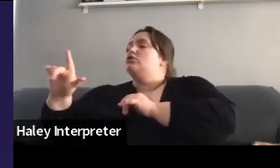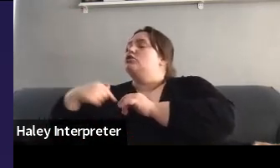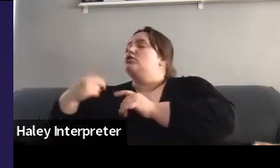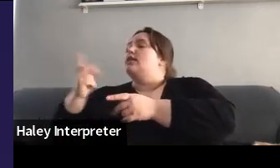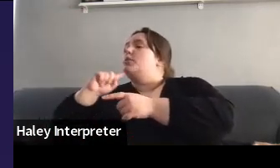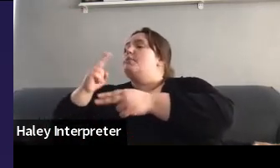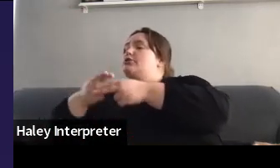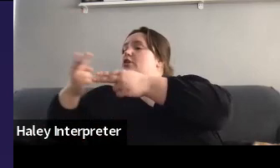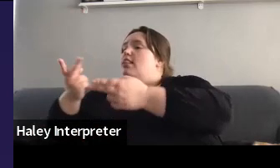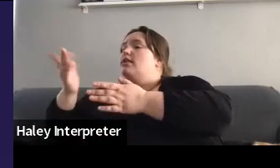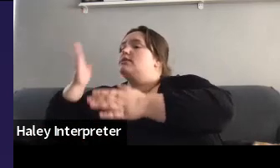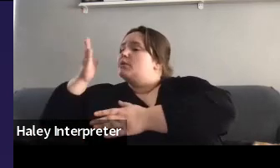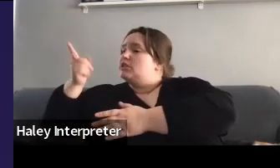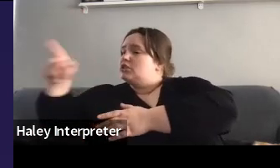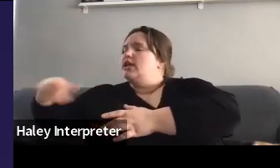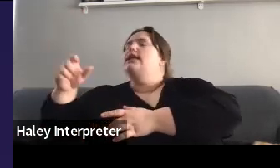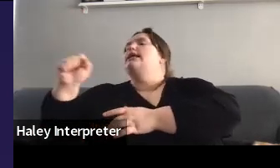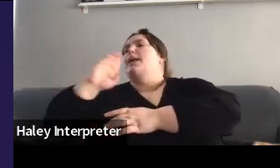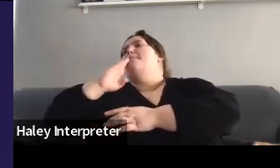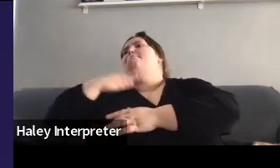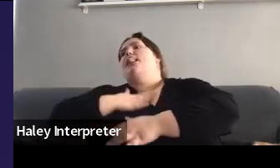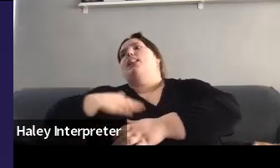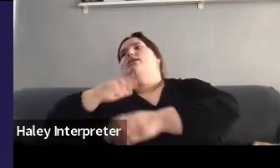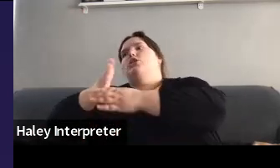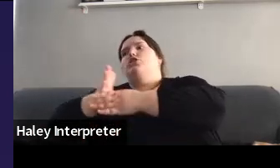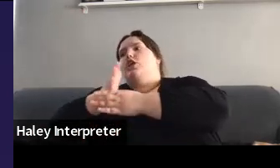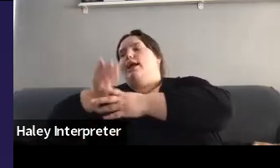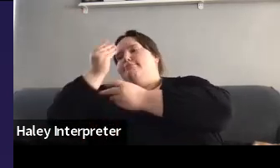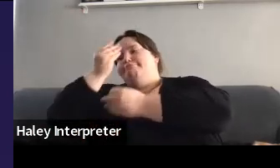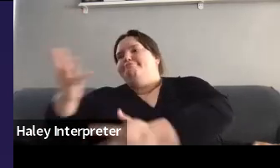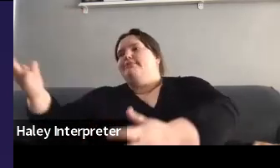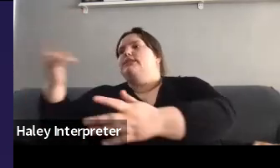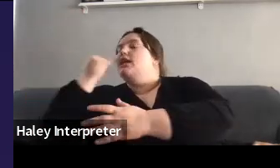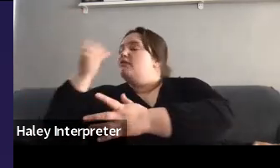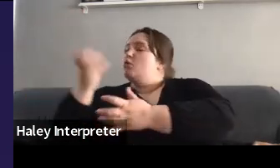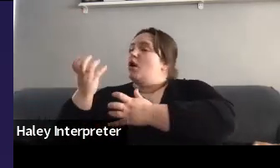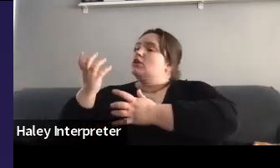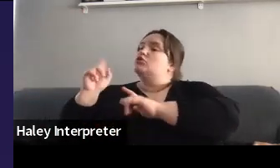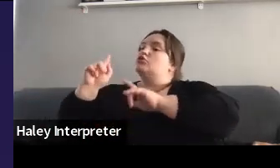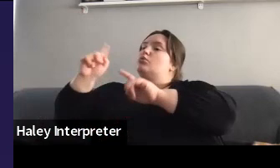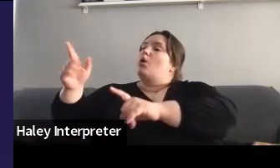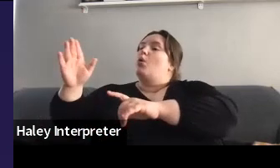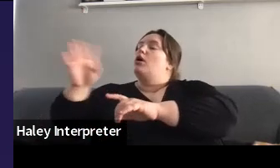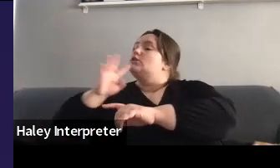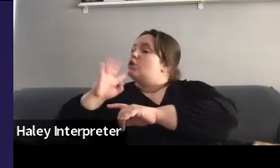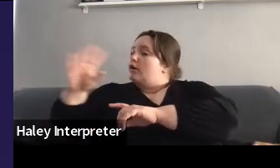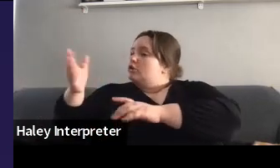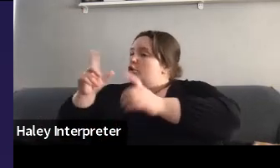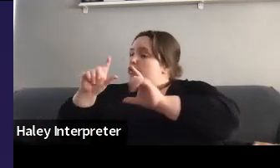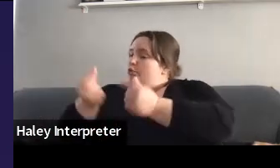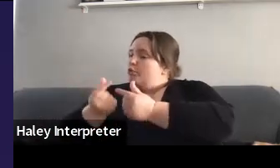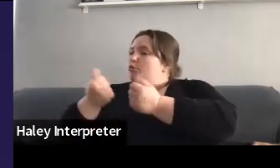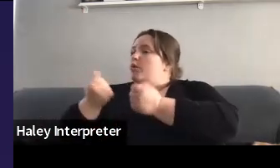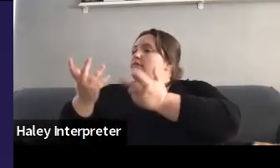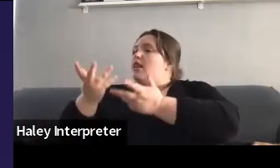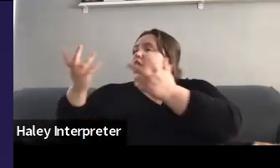Susan, please share if you want us to come out and talk to your group. We have a lot of